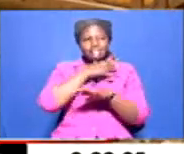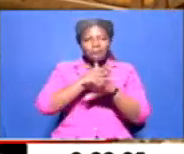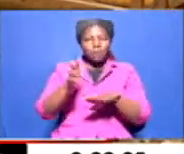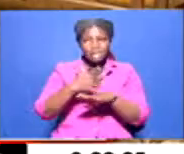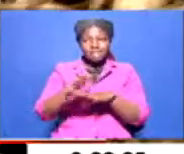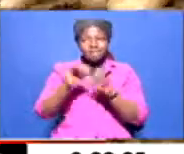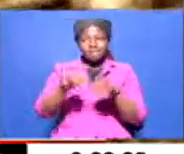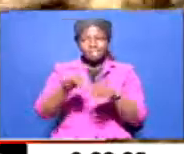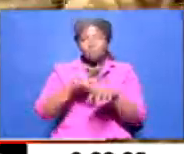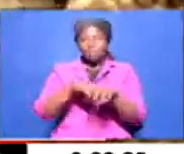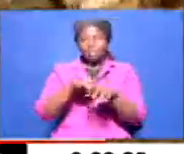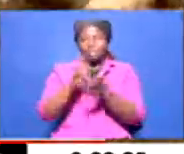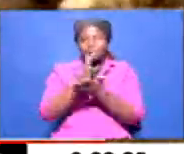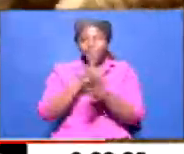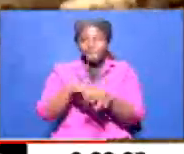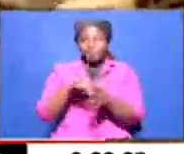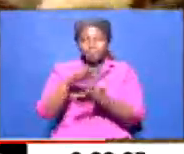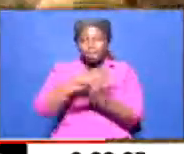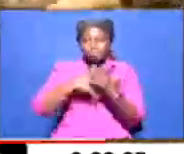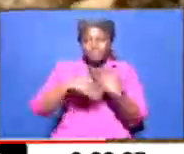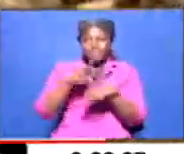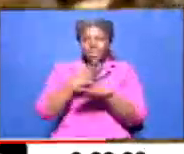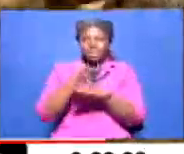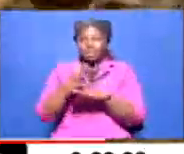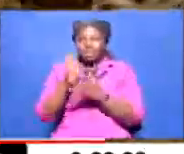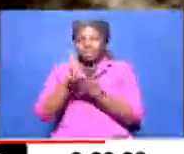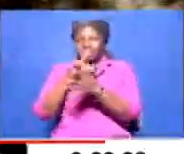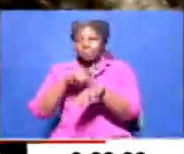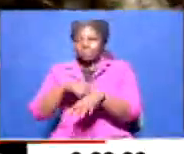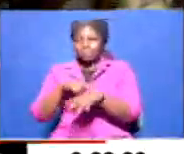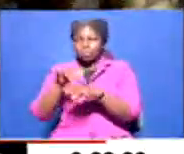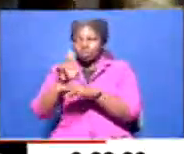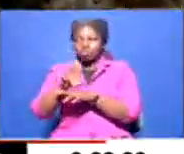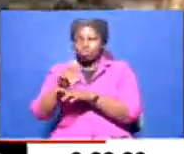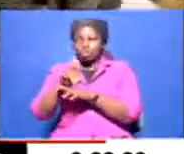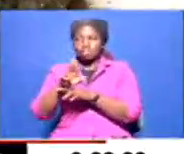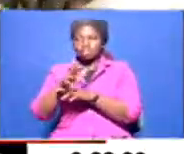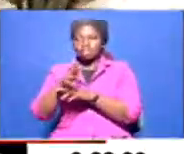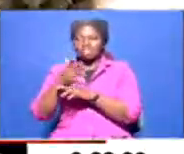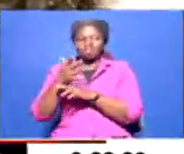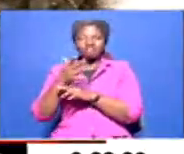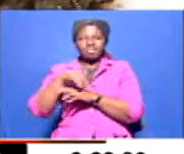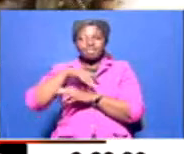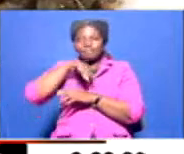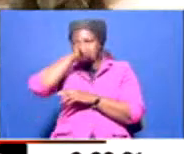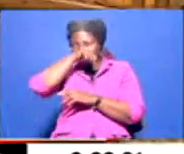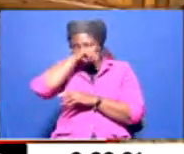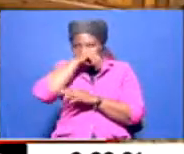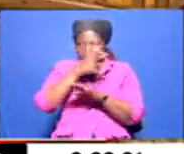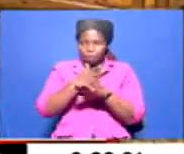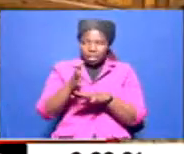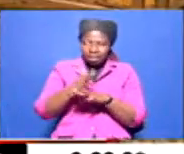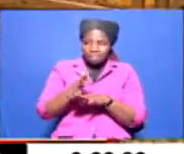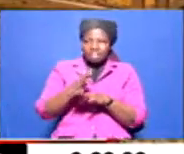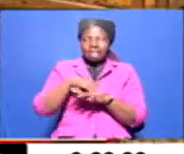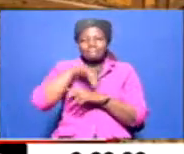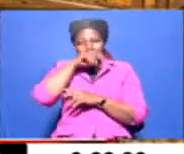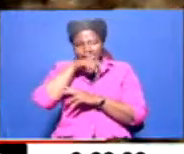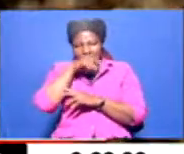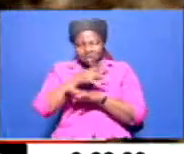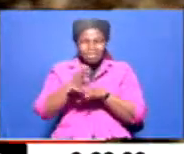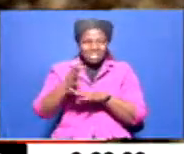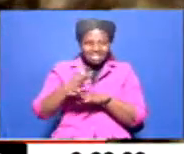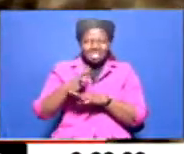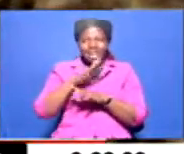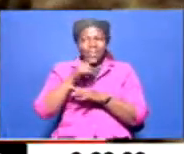waste. We do use pig waste and potato waste combined. Mm-hmm. Sometimes chicken waste and potato waste combined. Okay. Yeah, because